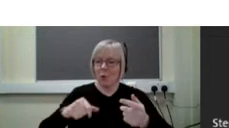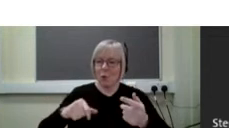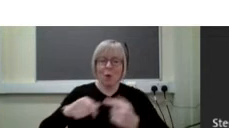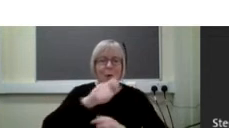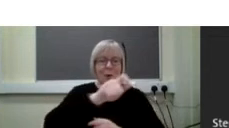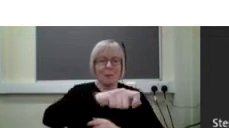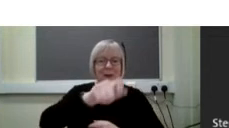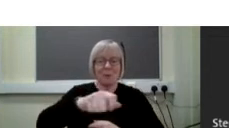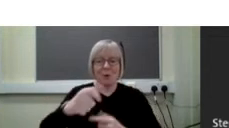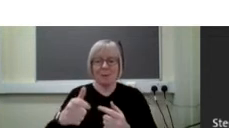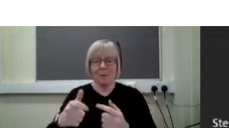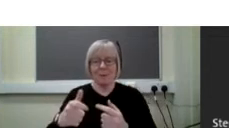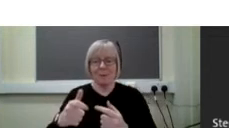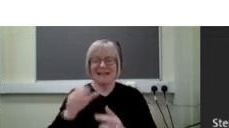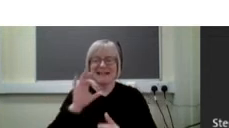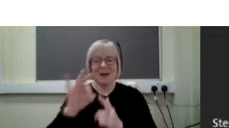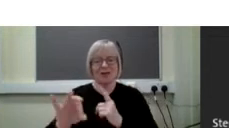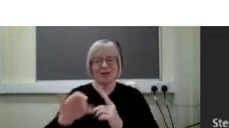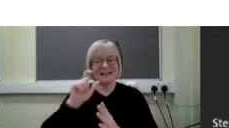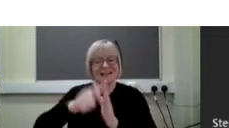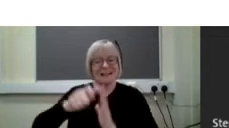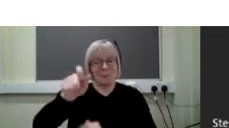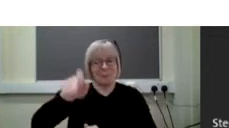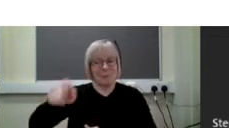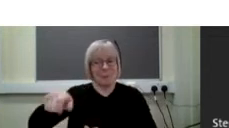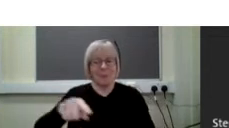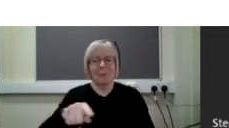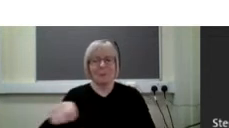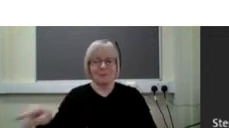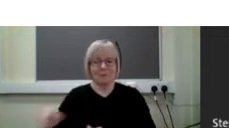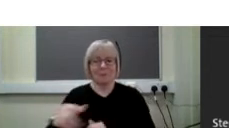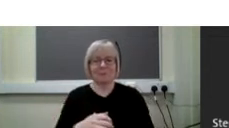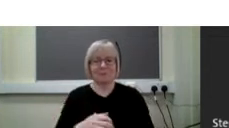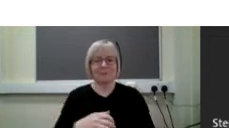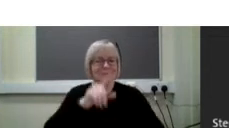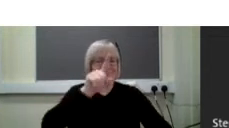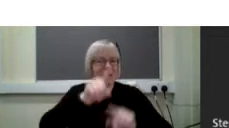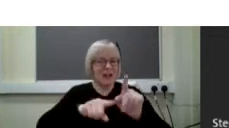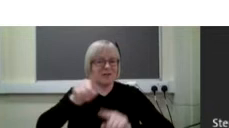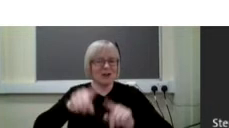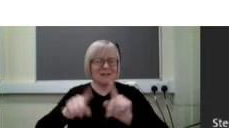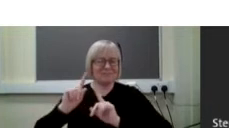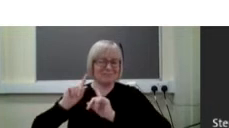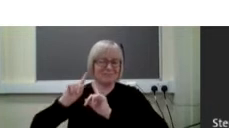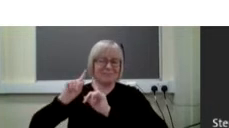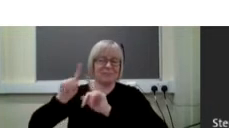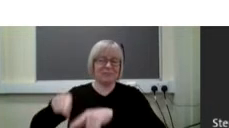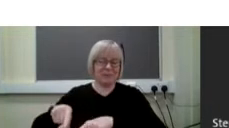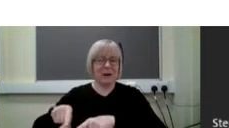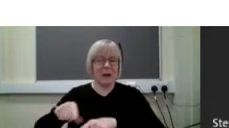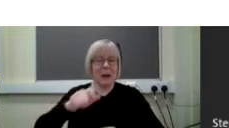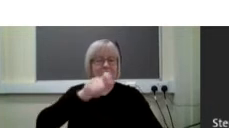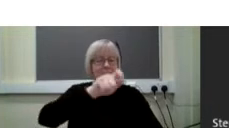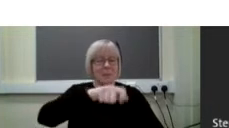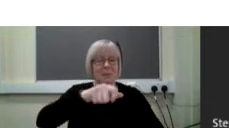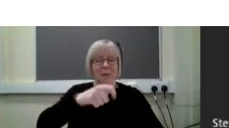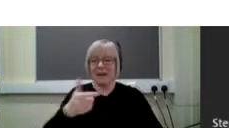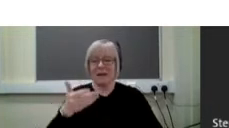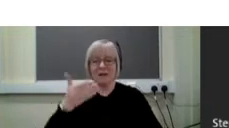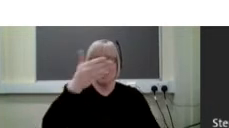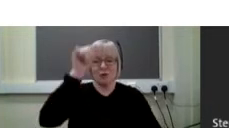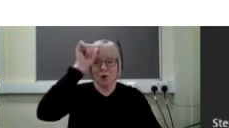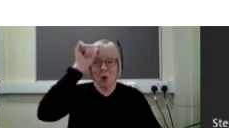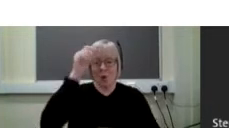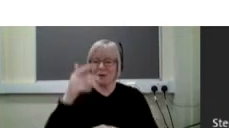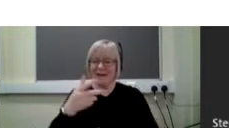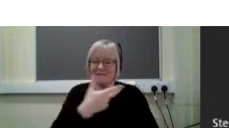especially people with disabilities. Their diversity was ignored. So while people might know where to go for vaccines or where to